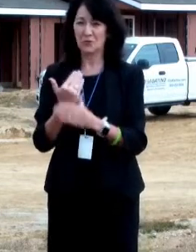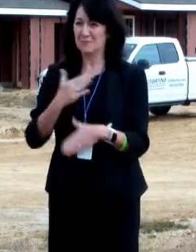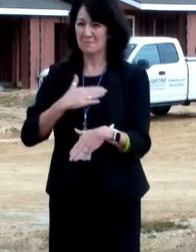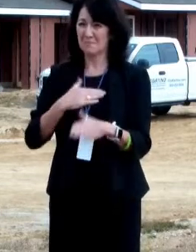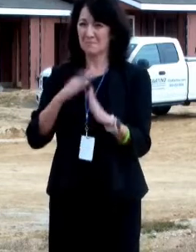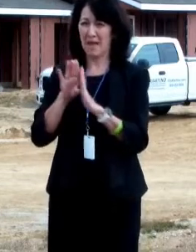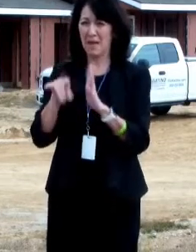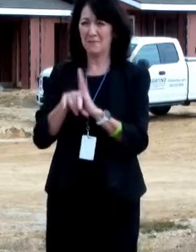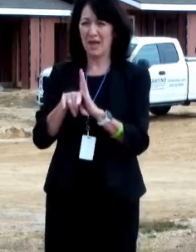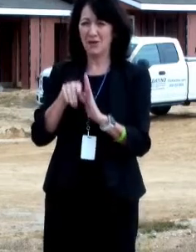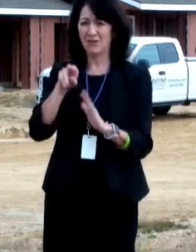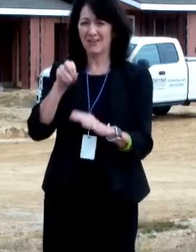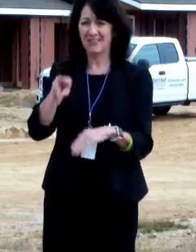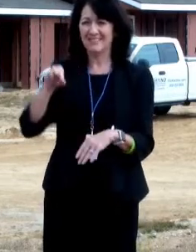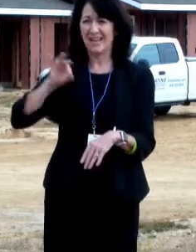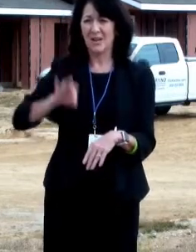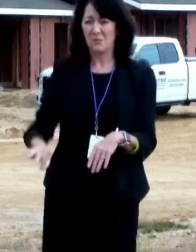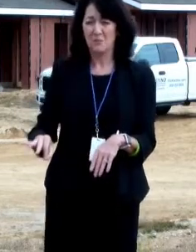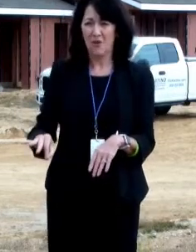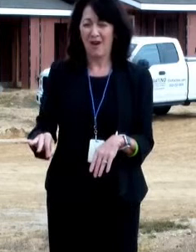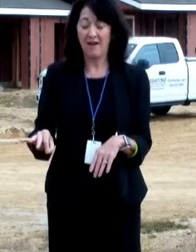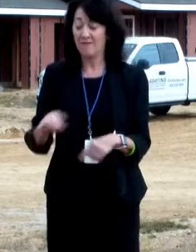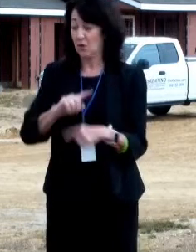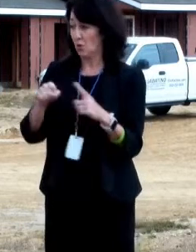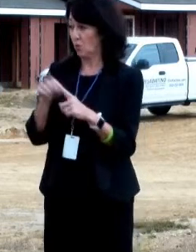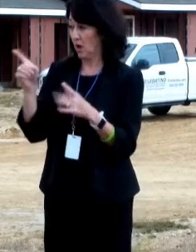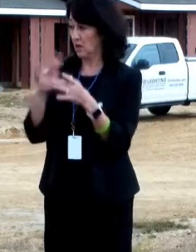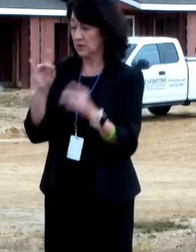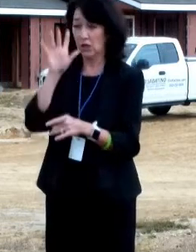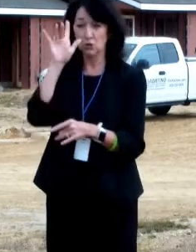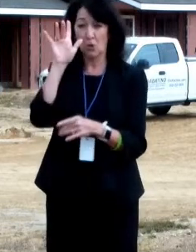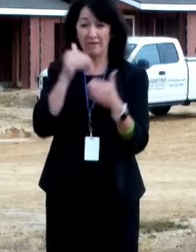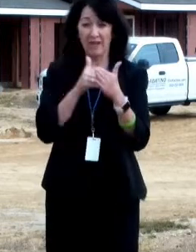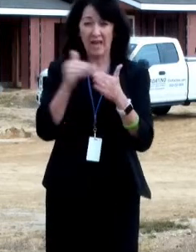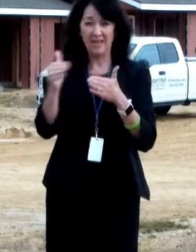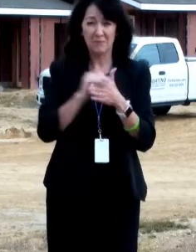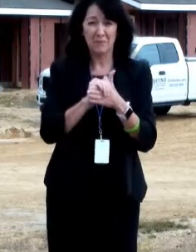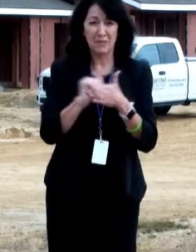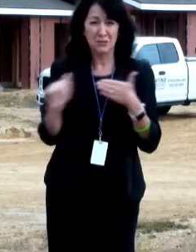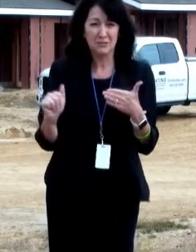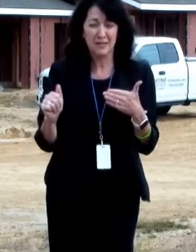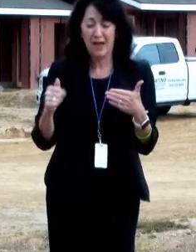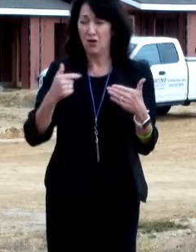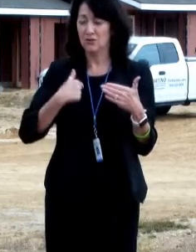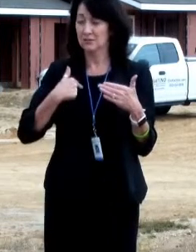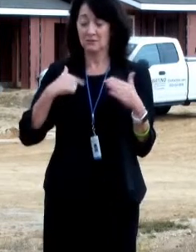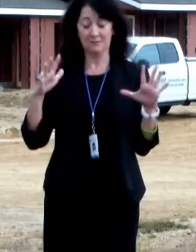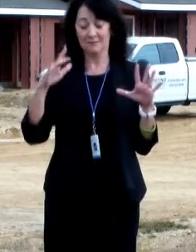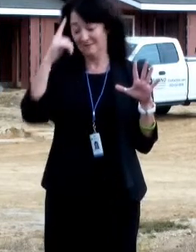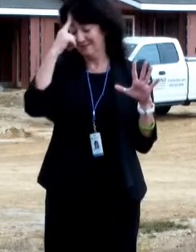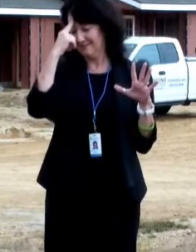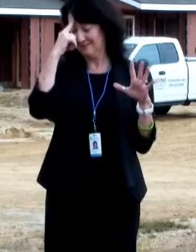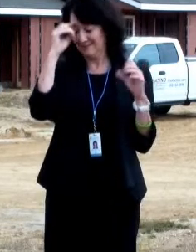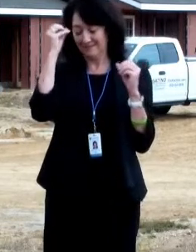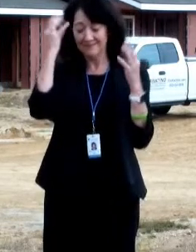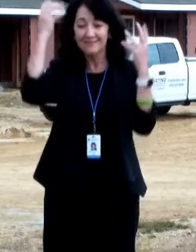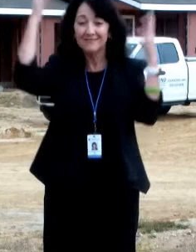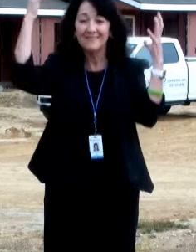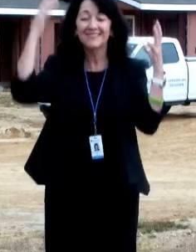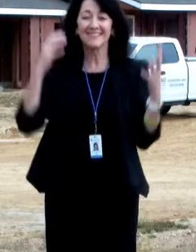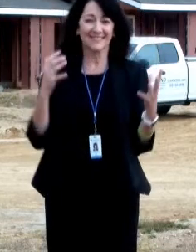anytime when someone says $25 million, I go crazy. So I need a better good morning on a great day such as this. Good morning, everyone.